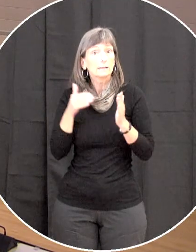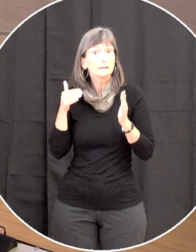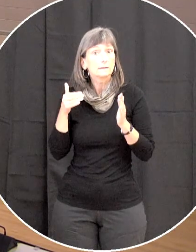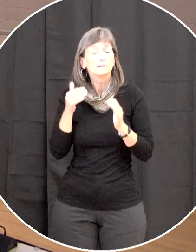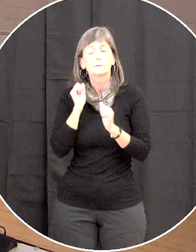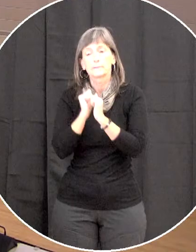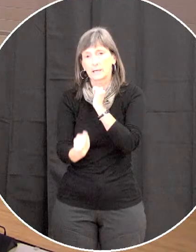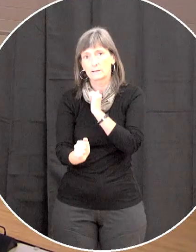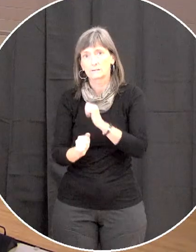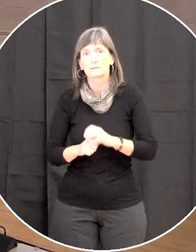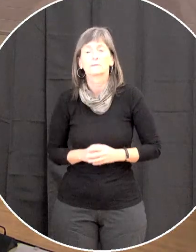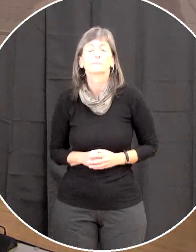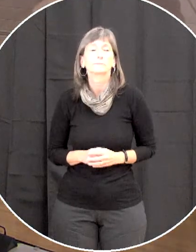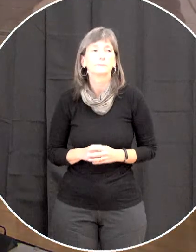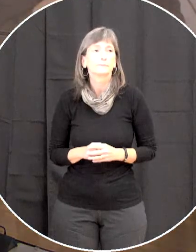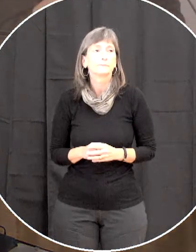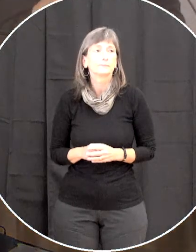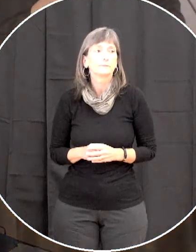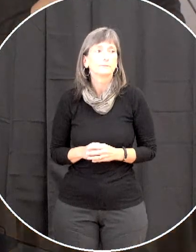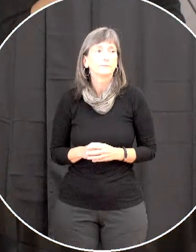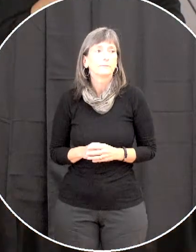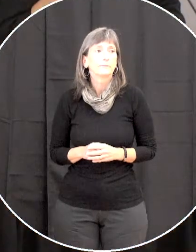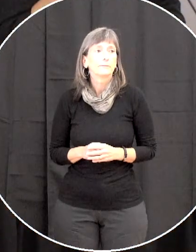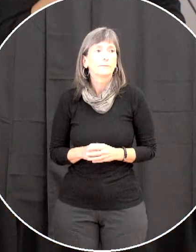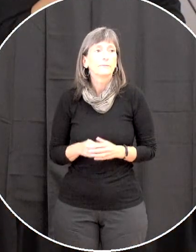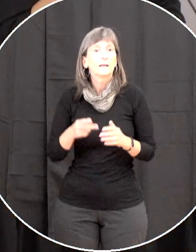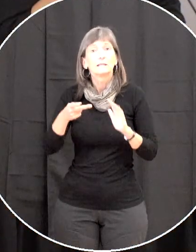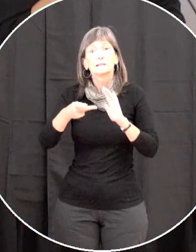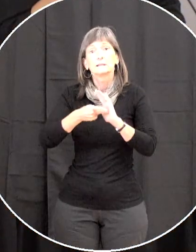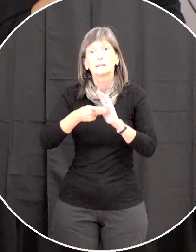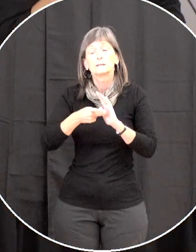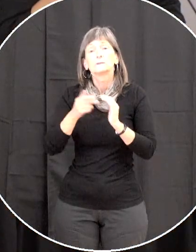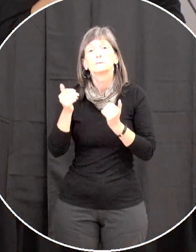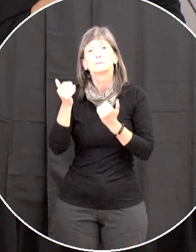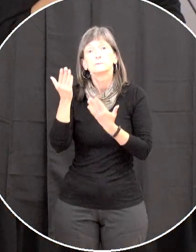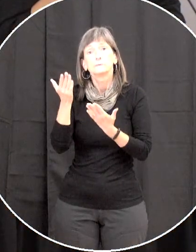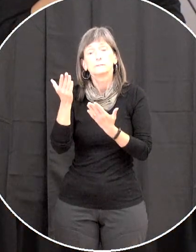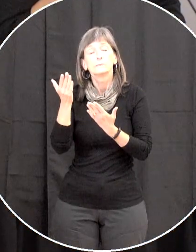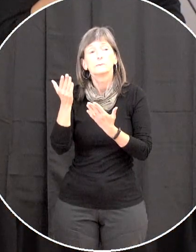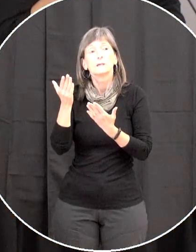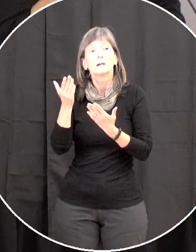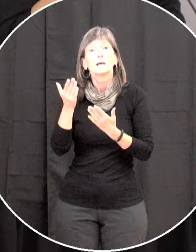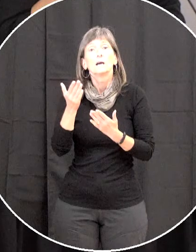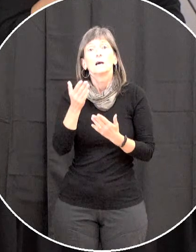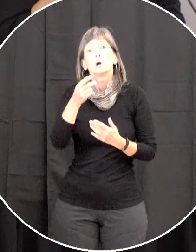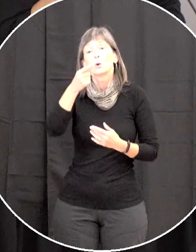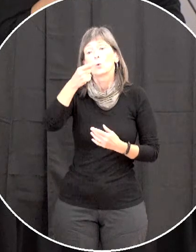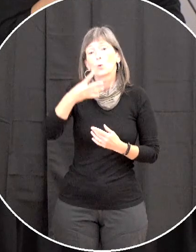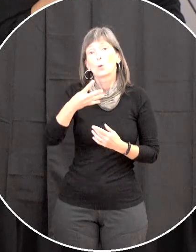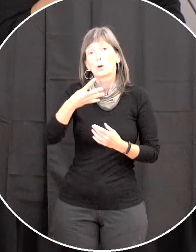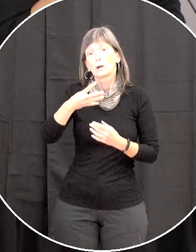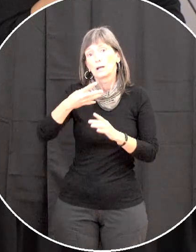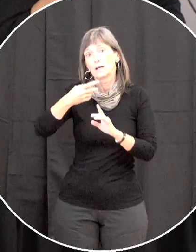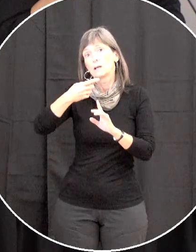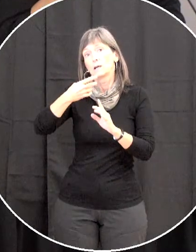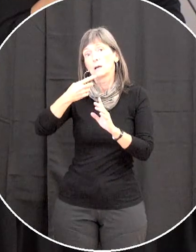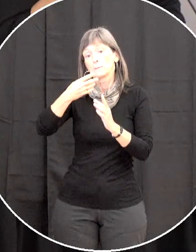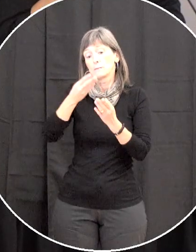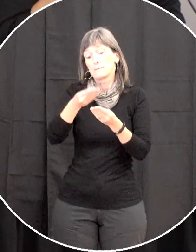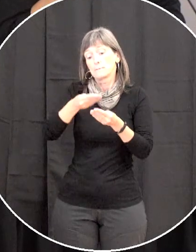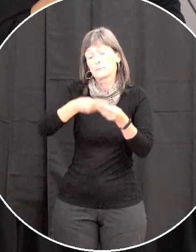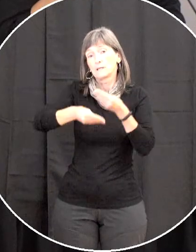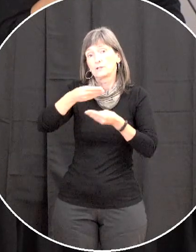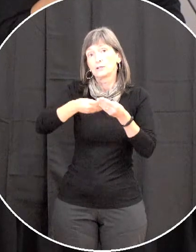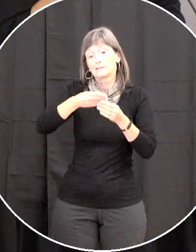Motion carries. Thank you, Steve. Second one is the board approve the revised quarterly budget status update for the period ended March